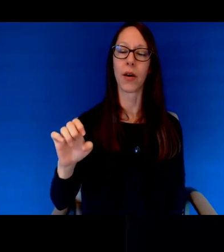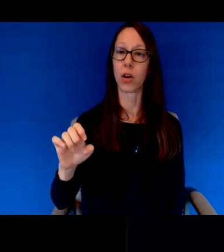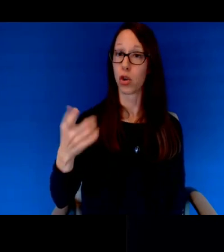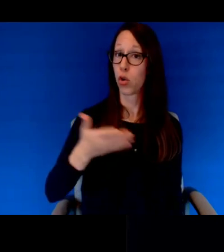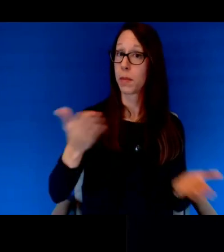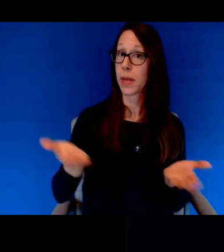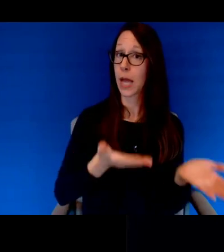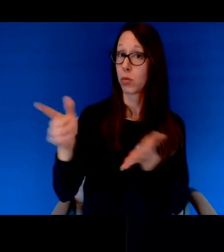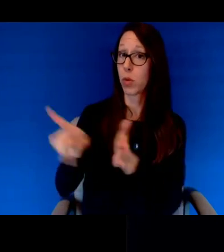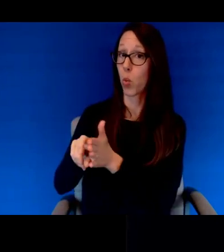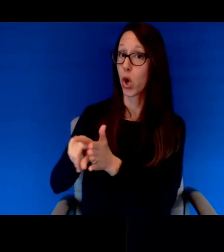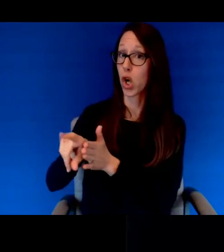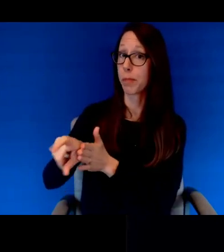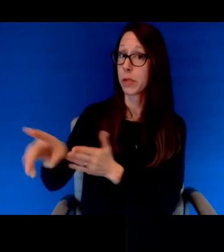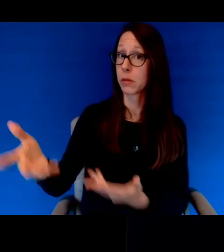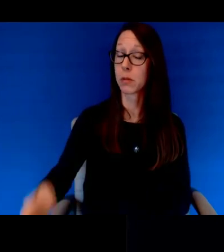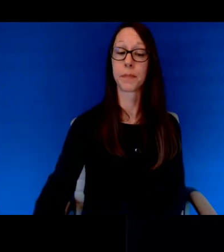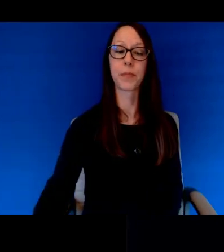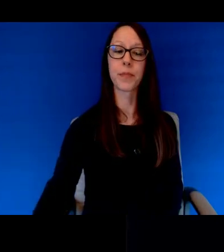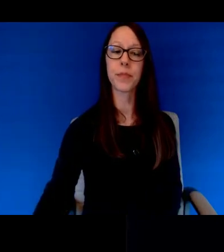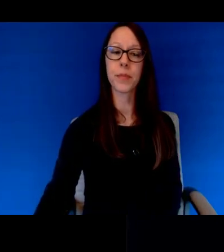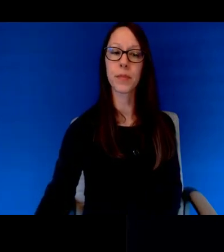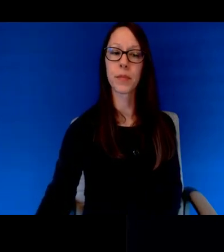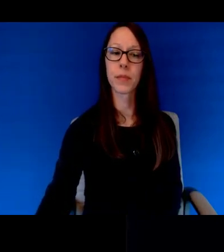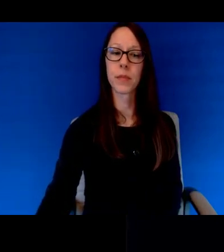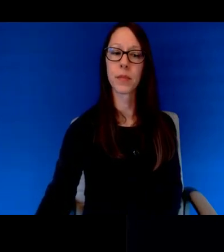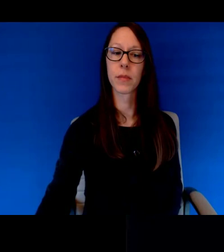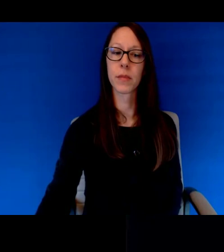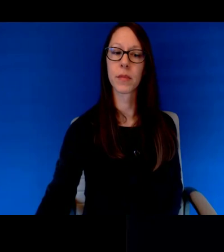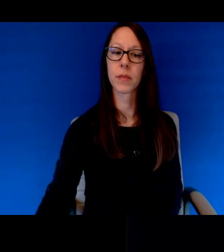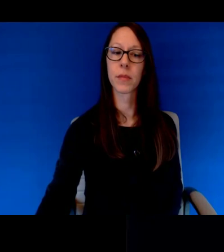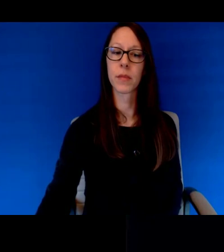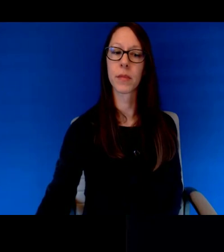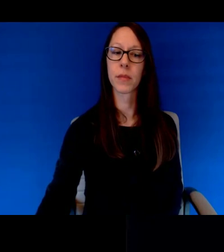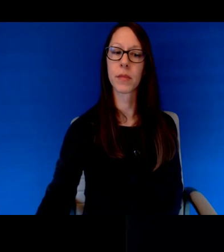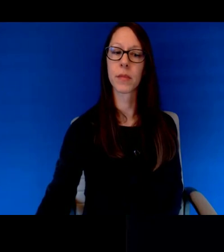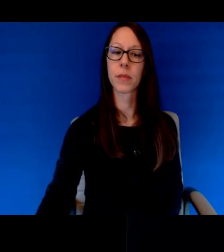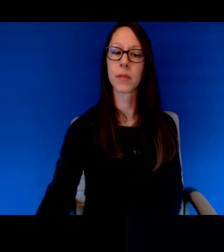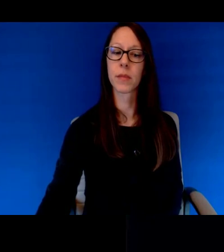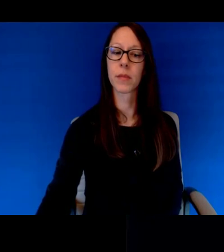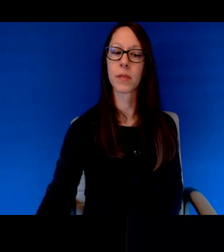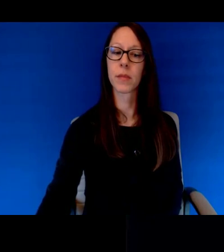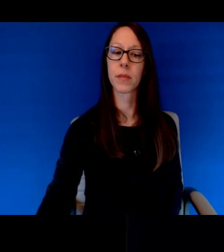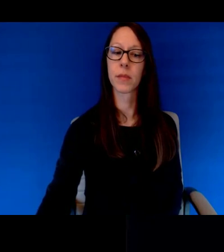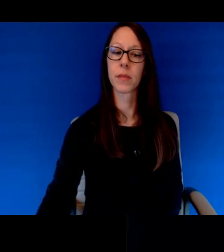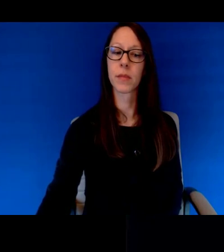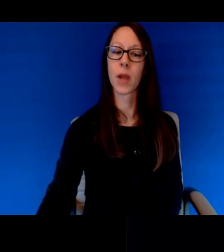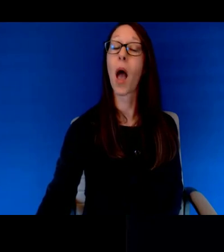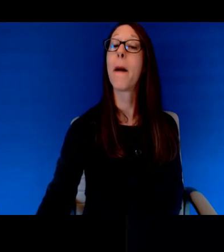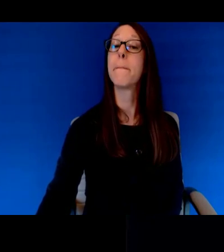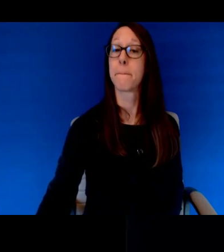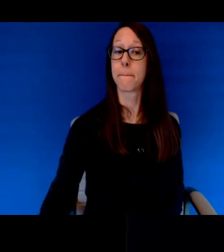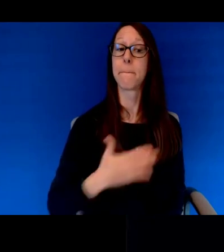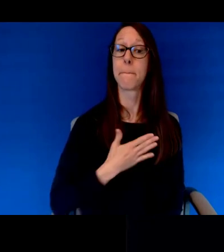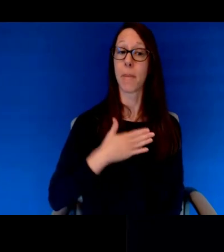Um, so in my research in my lab, we actually do use worms. I had mentioned earlier that you can use